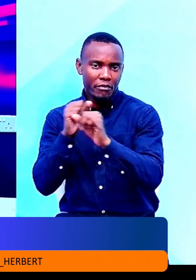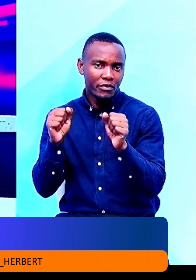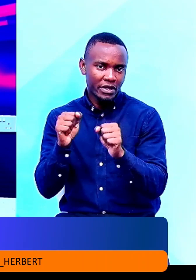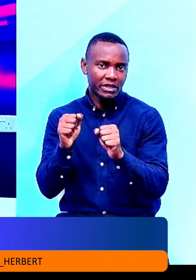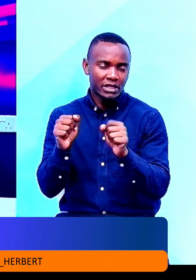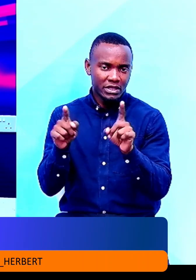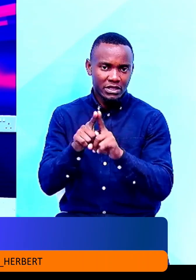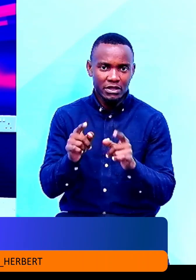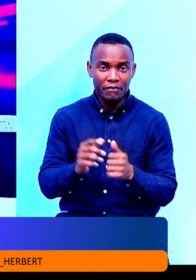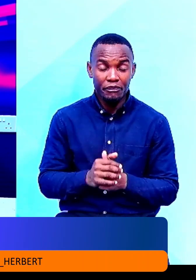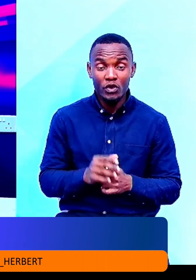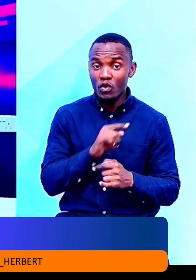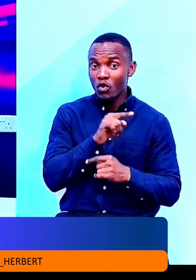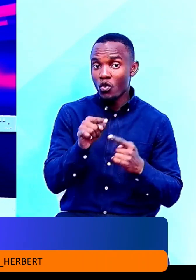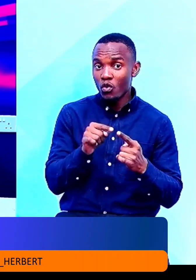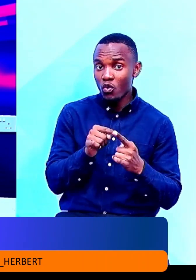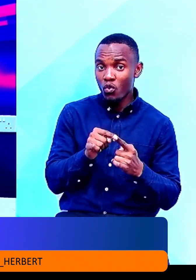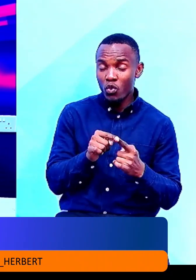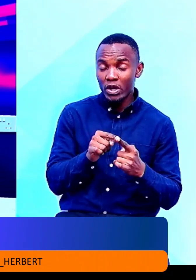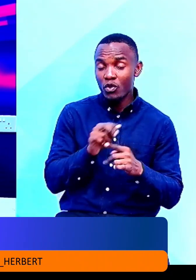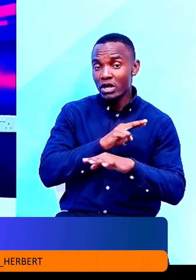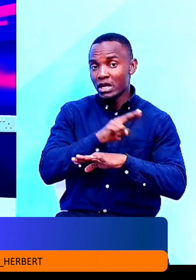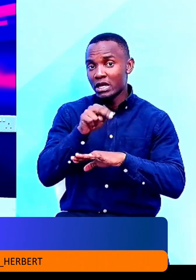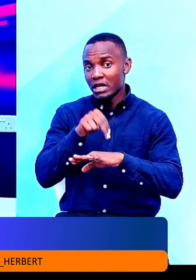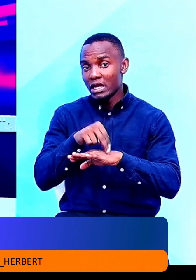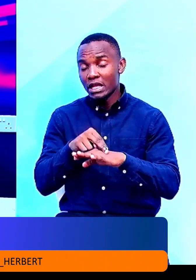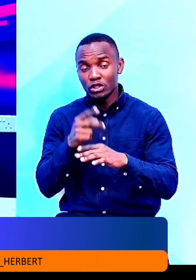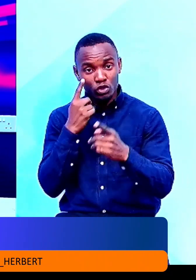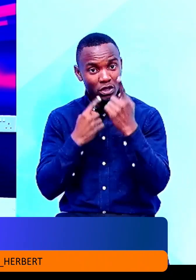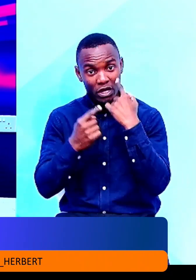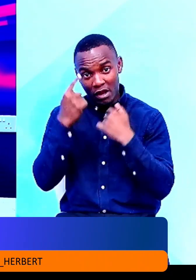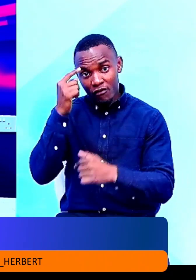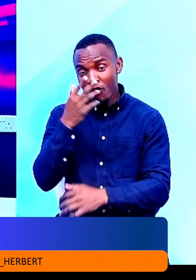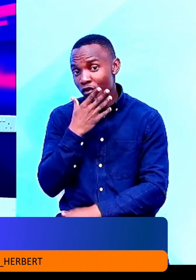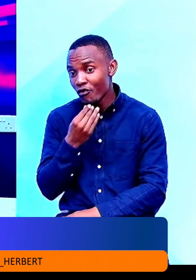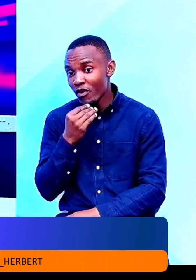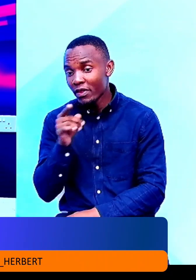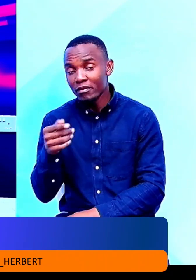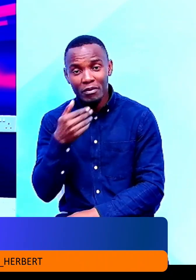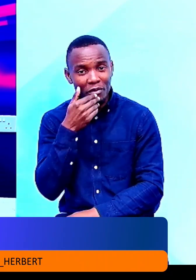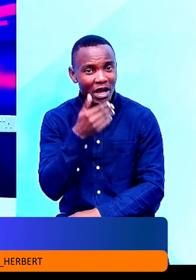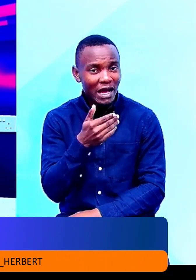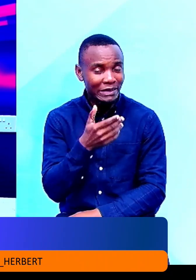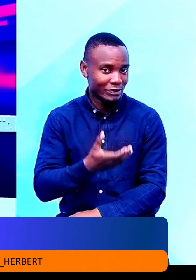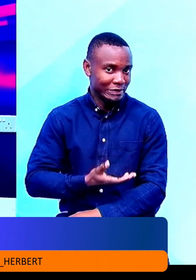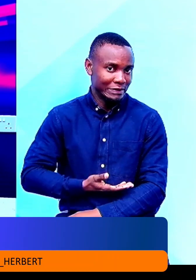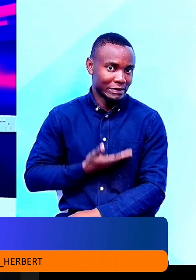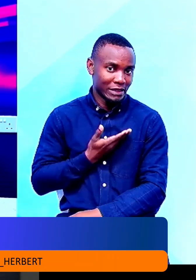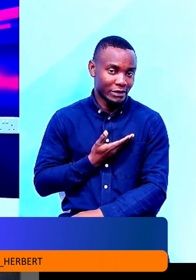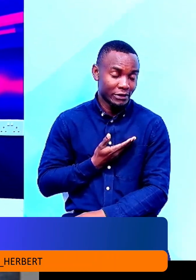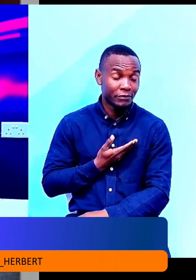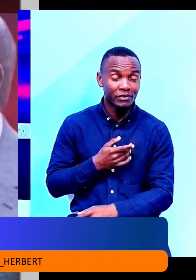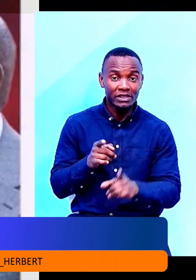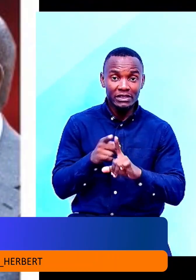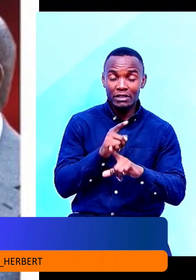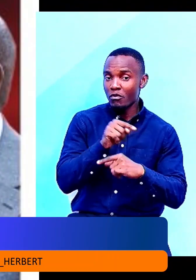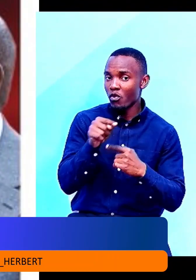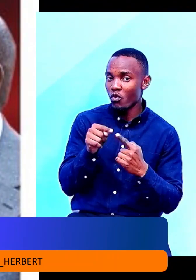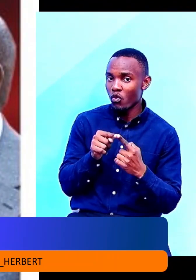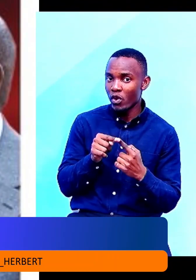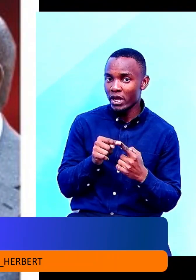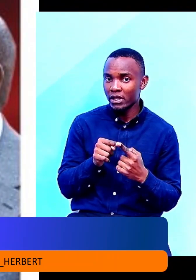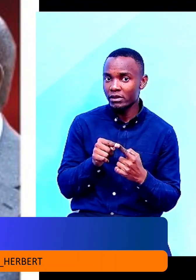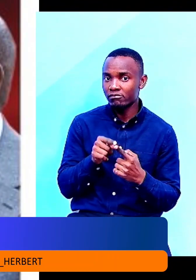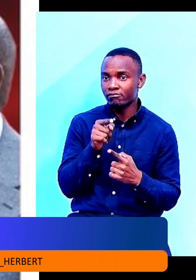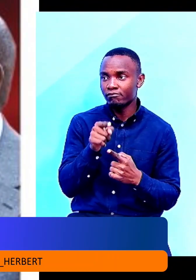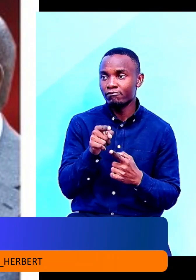a father, he answered with fury. When the bereaved wept, he